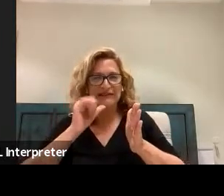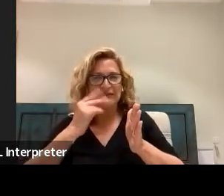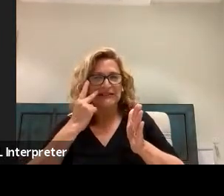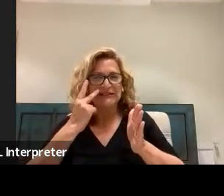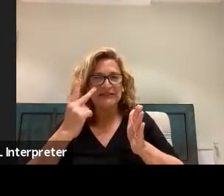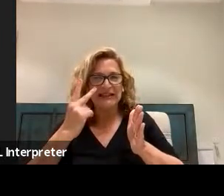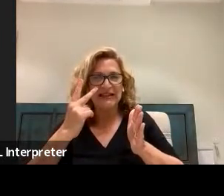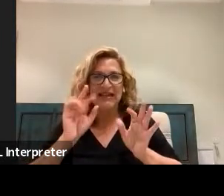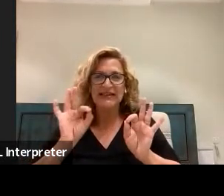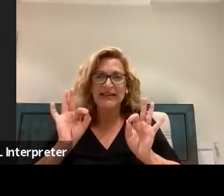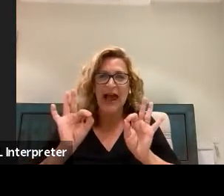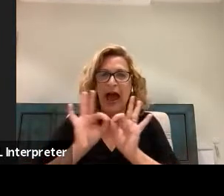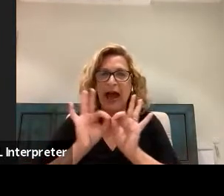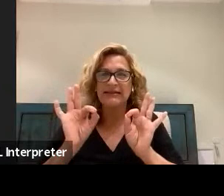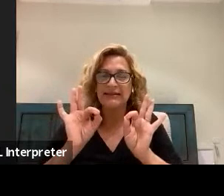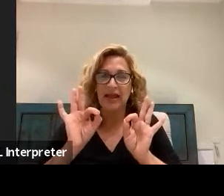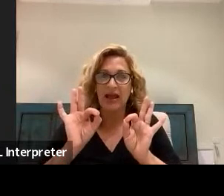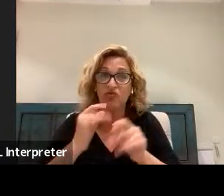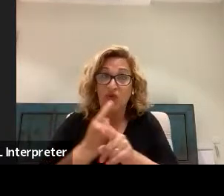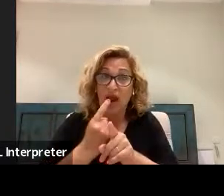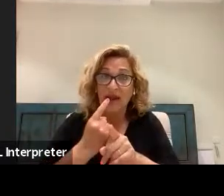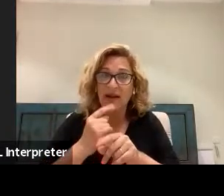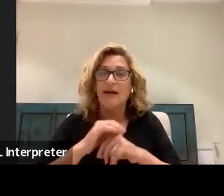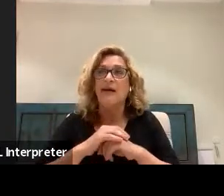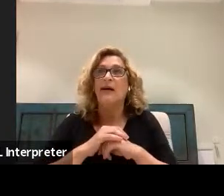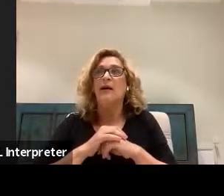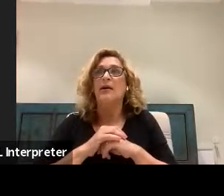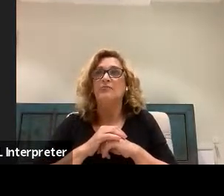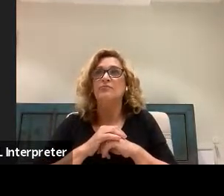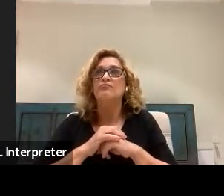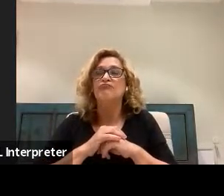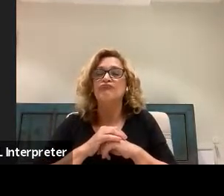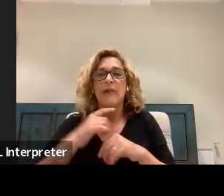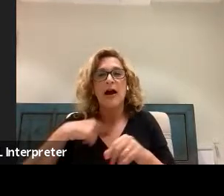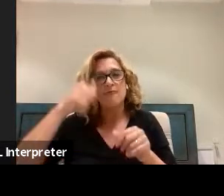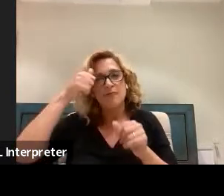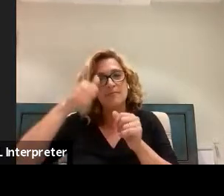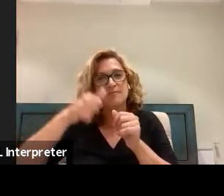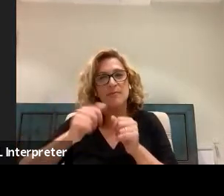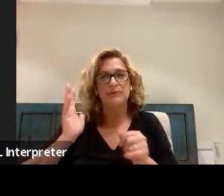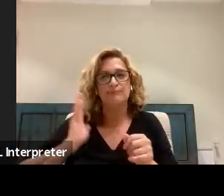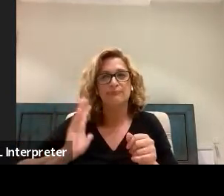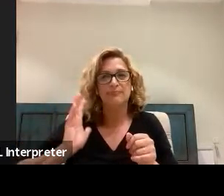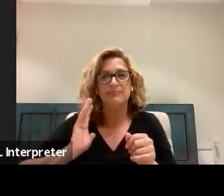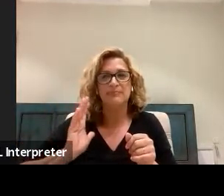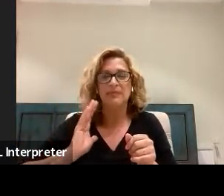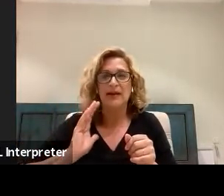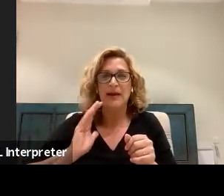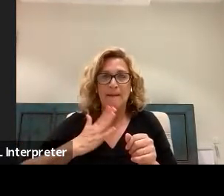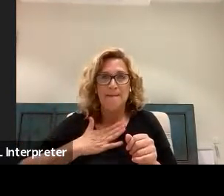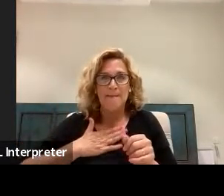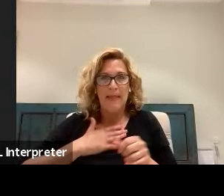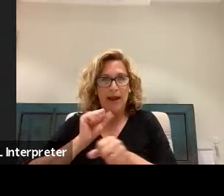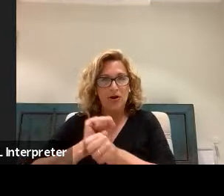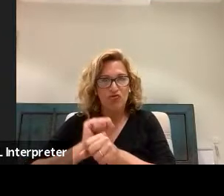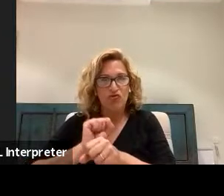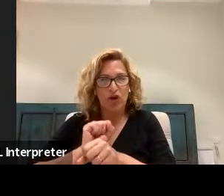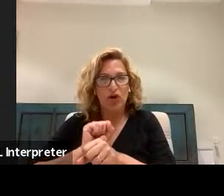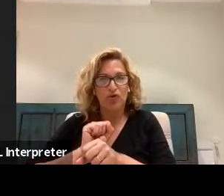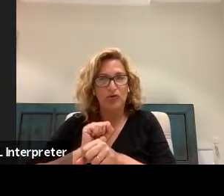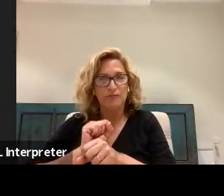asset, right? And I remember early on in my career saying, well, I'm going to do this thing